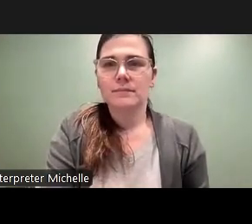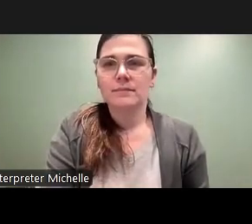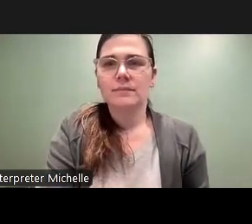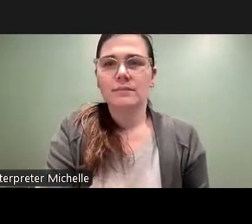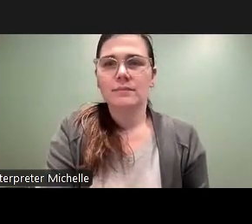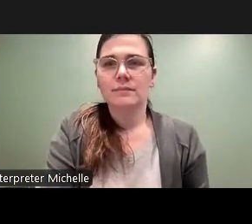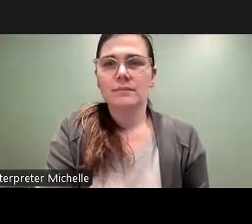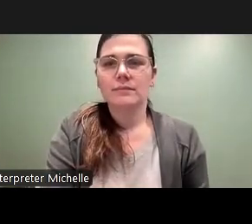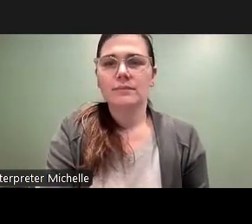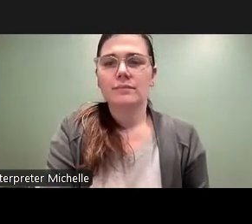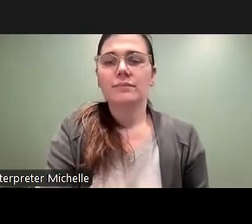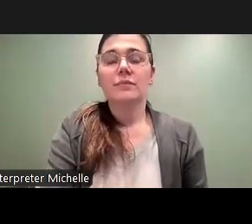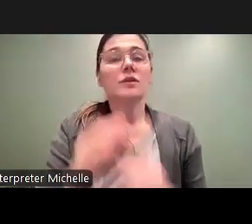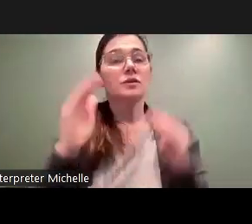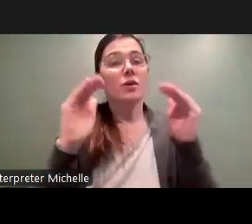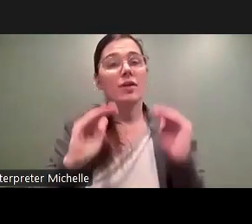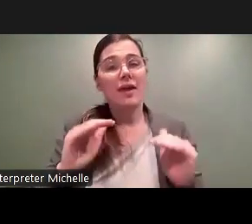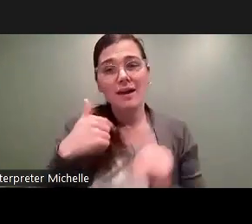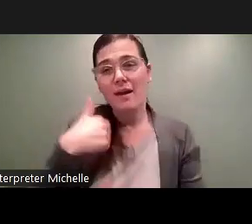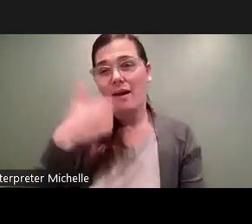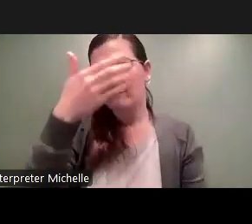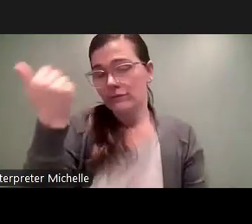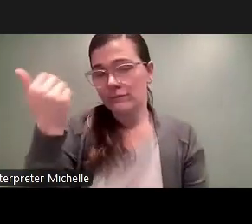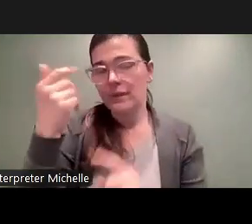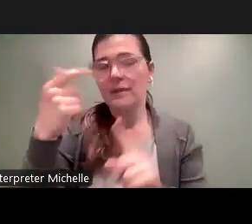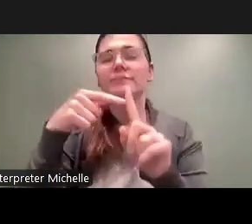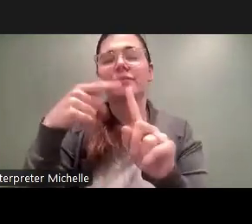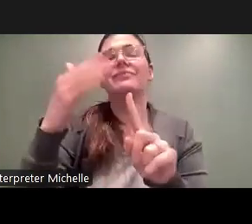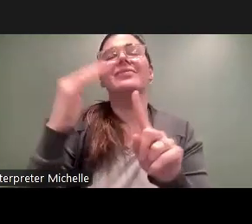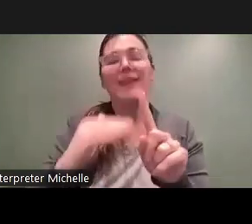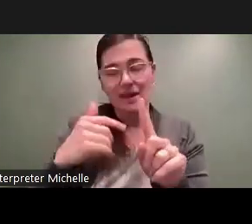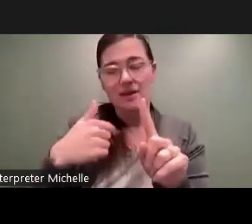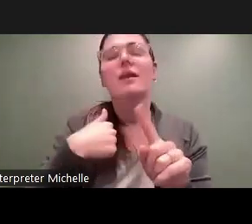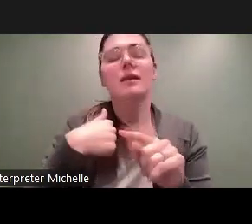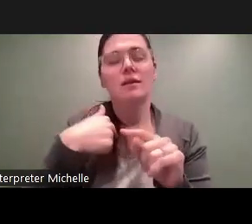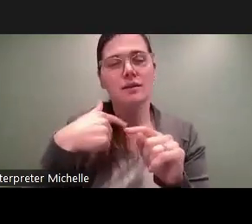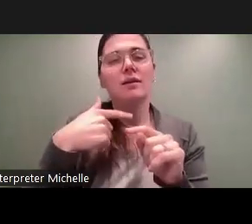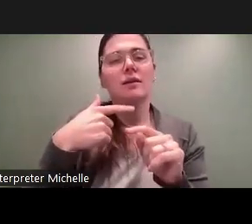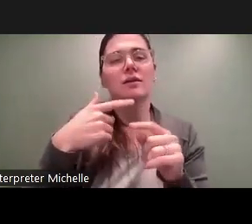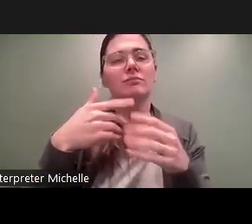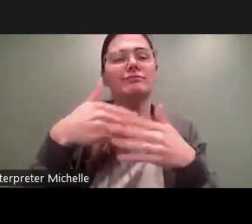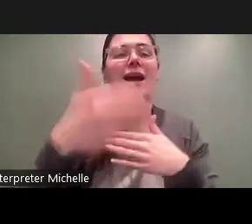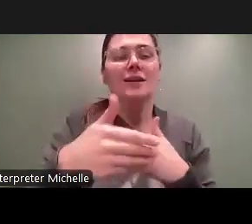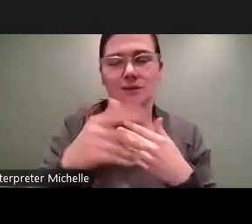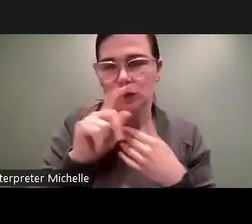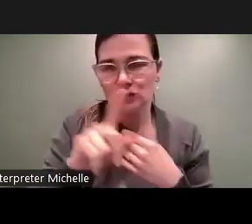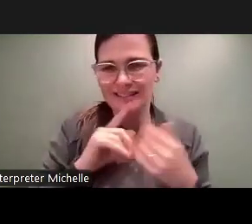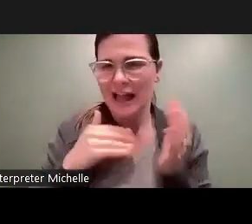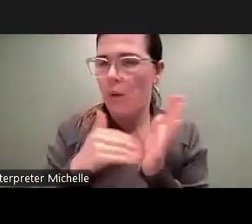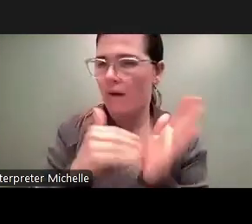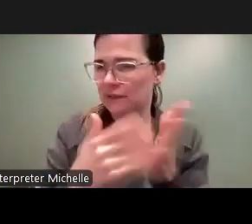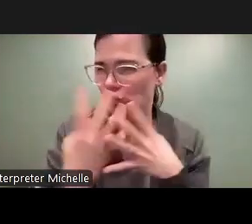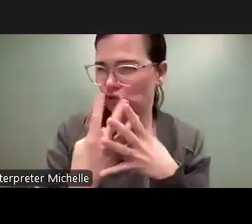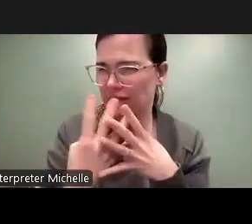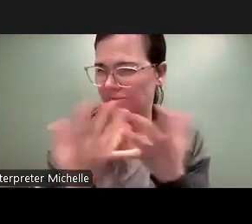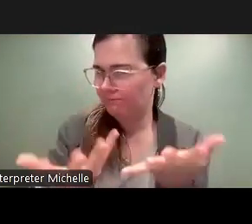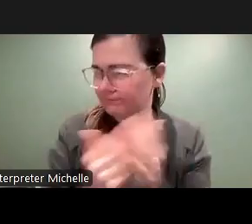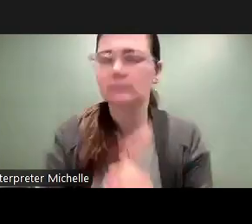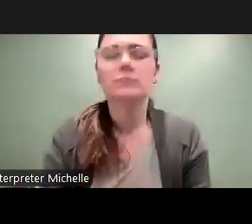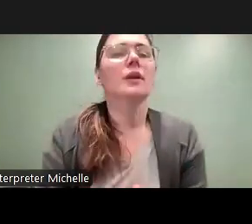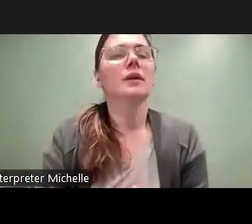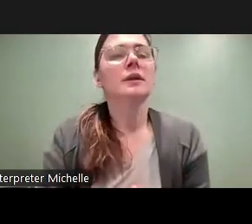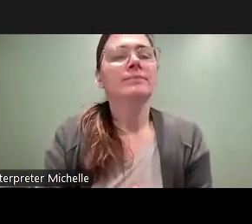We have, as compared to a lot of things in gynecology, a lot of evidence around